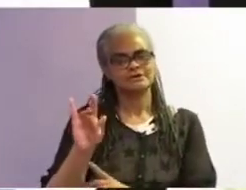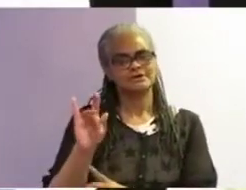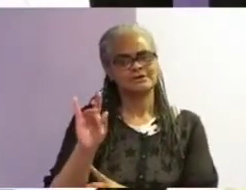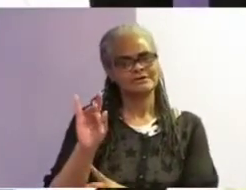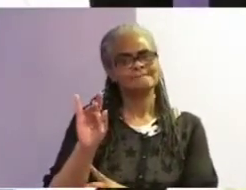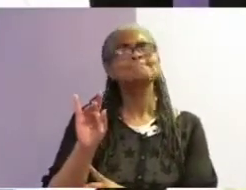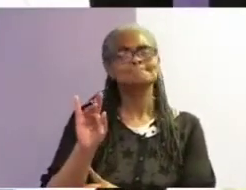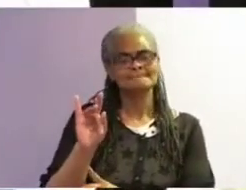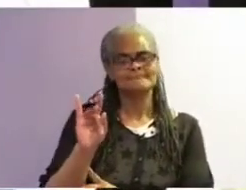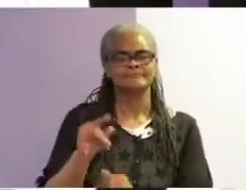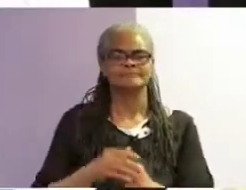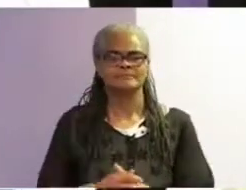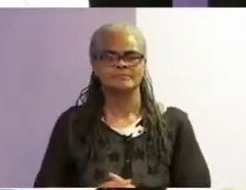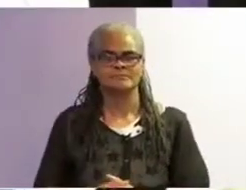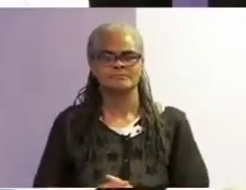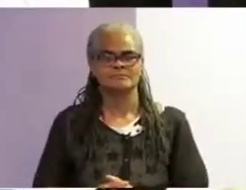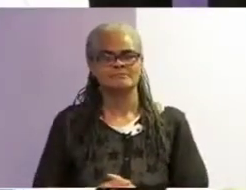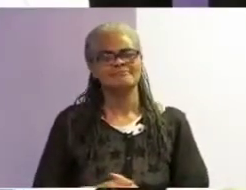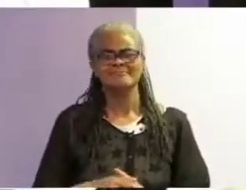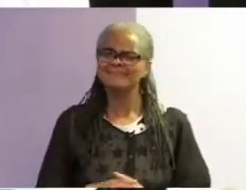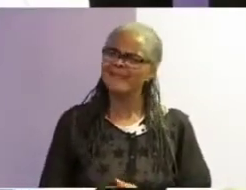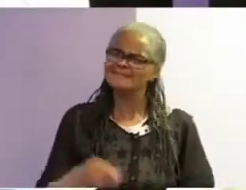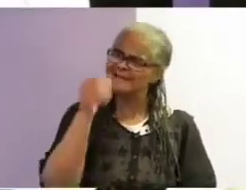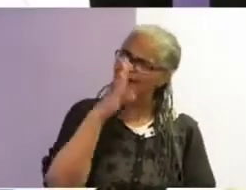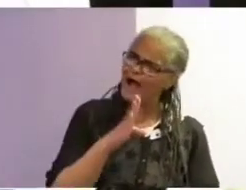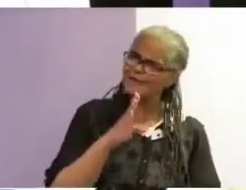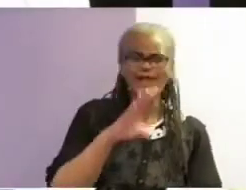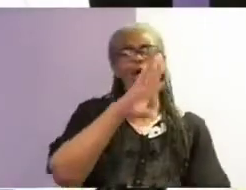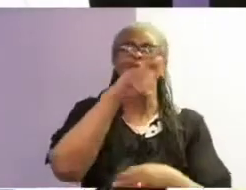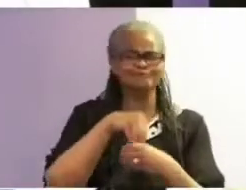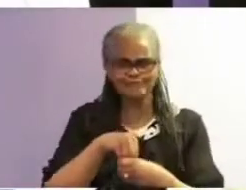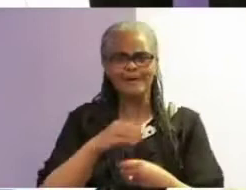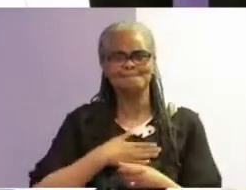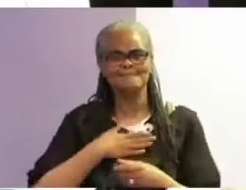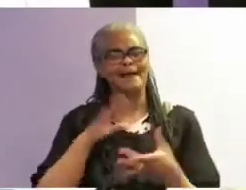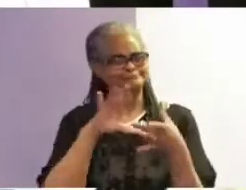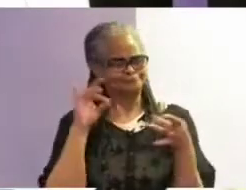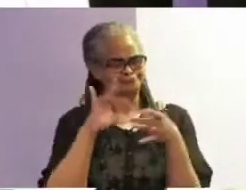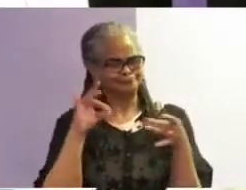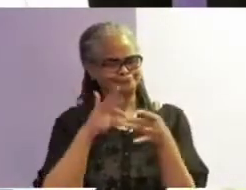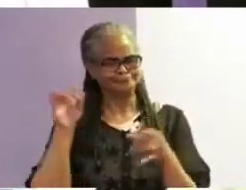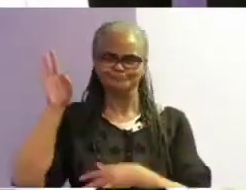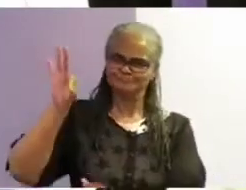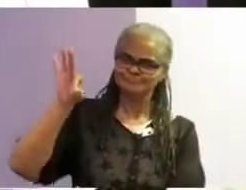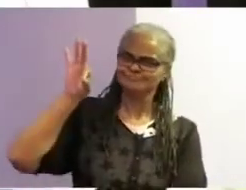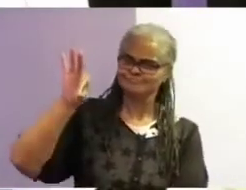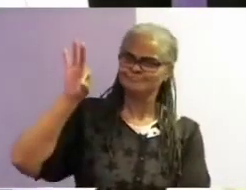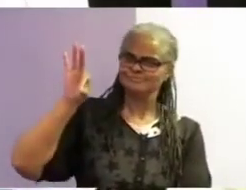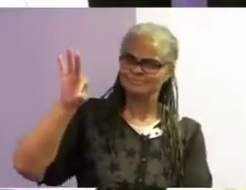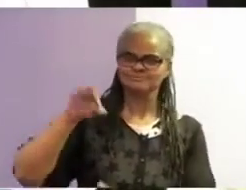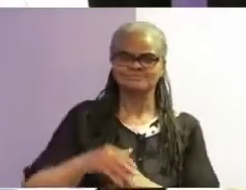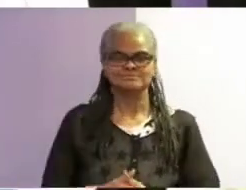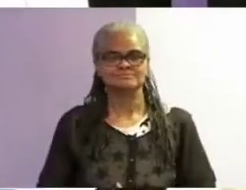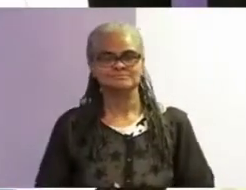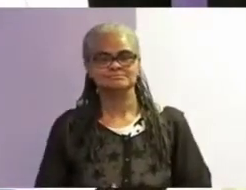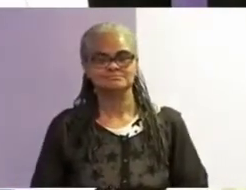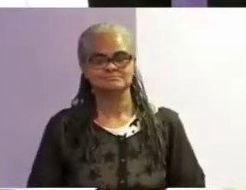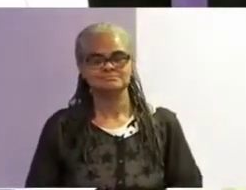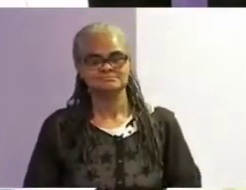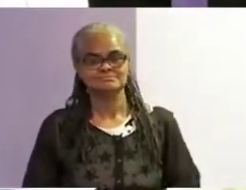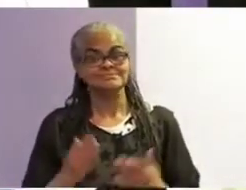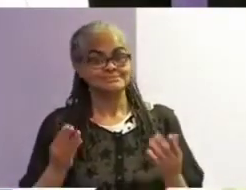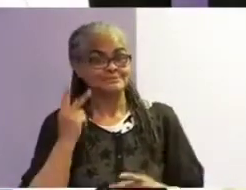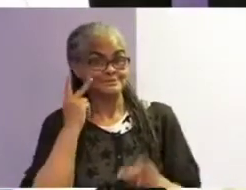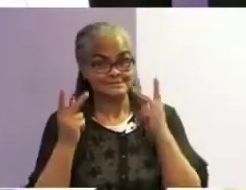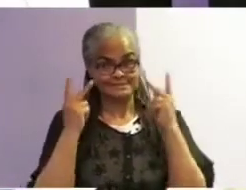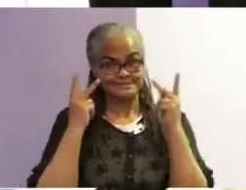all in my message. But I'm going to stand here and declare I've got something that I saw. You know how you